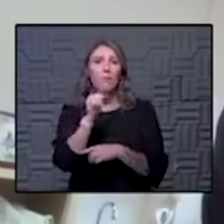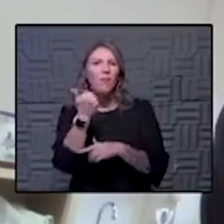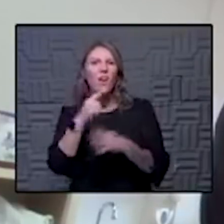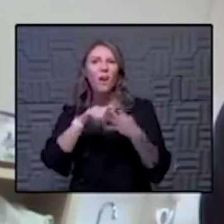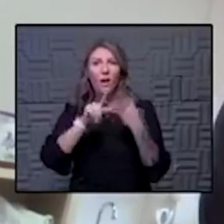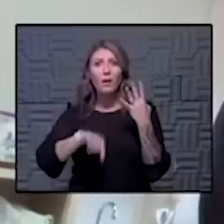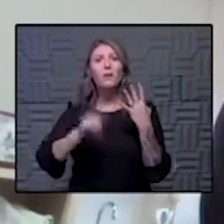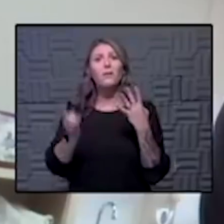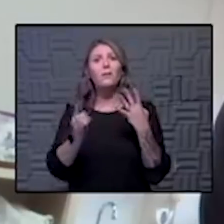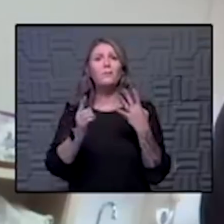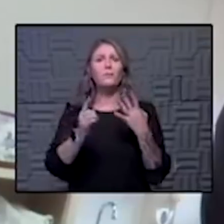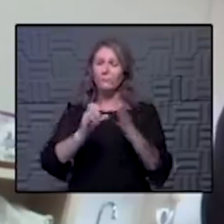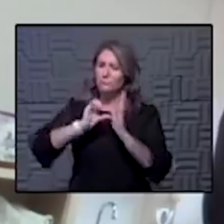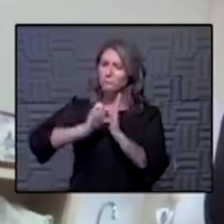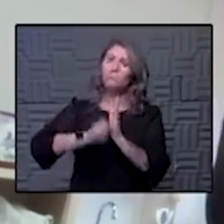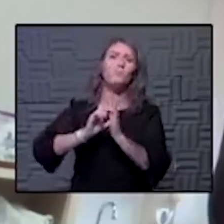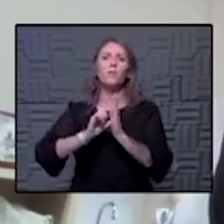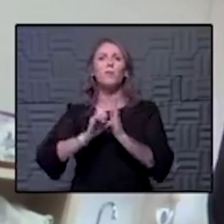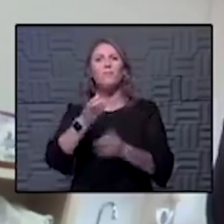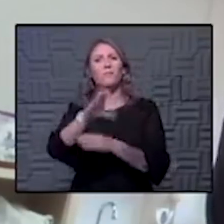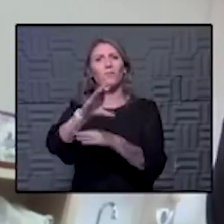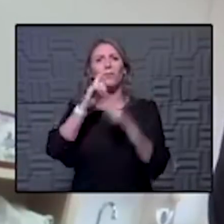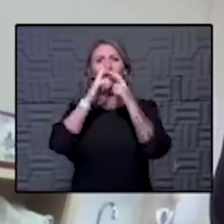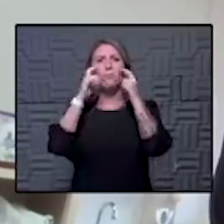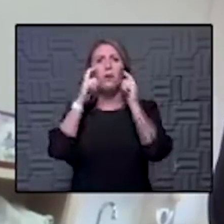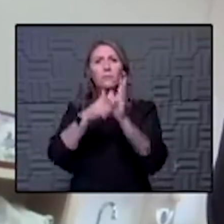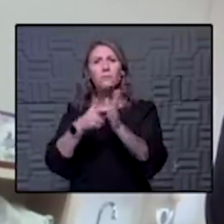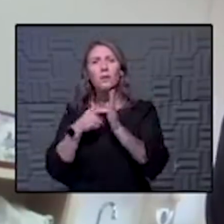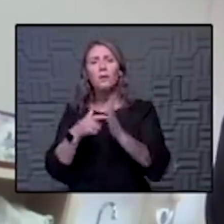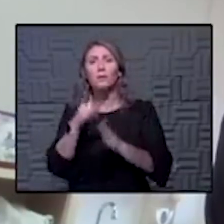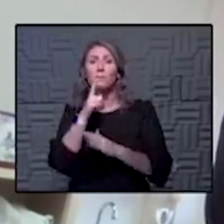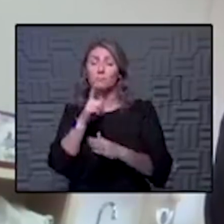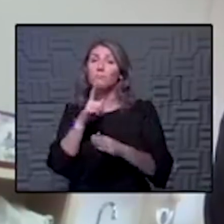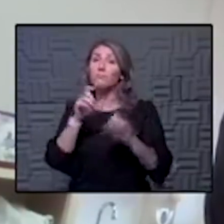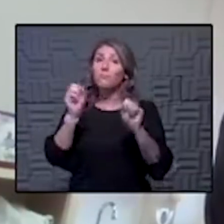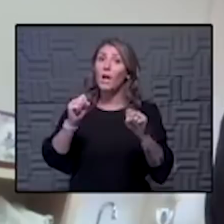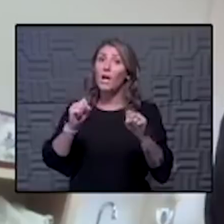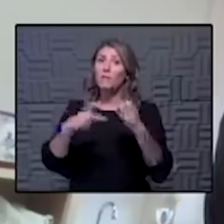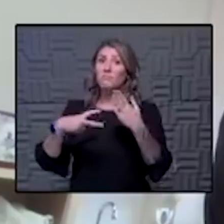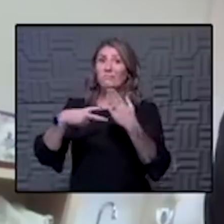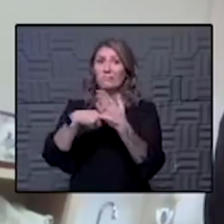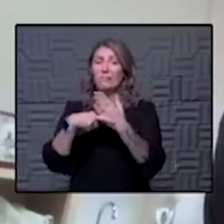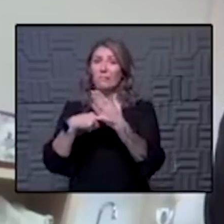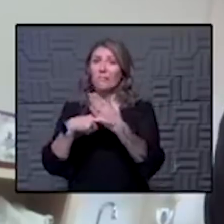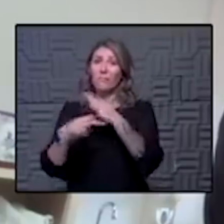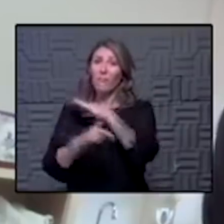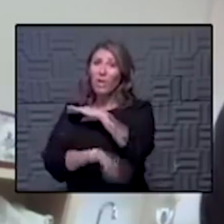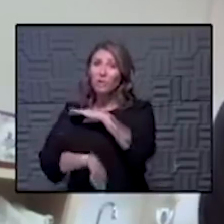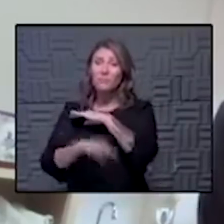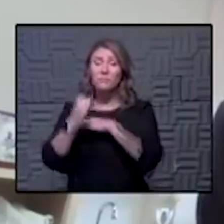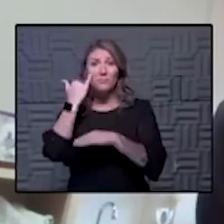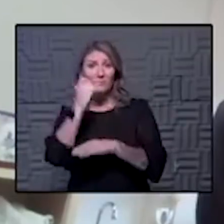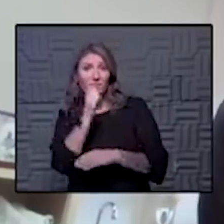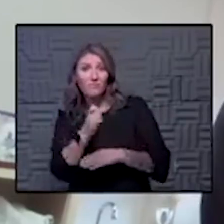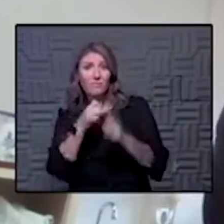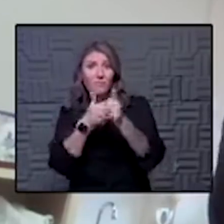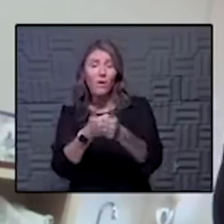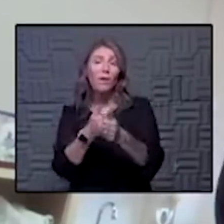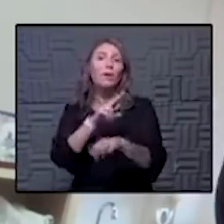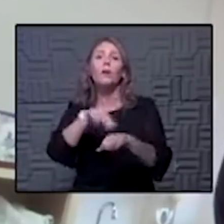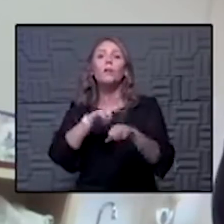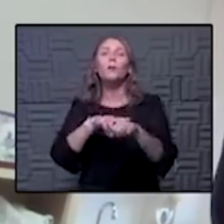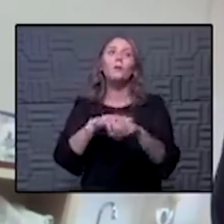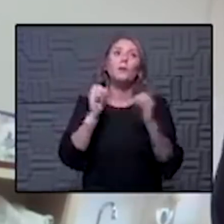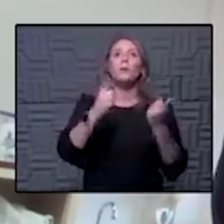the mask mandate in their premises. And there is potential penalties if they don't do that. But of course, there's no one going out and